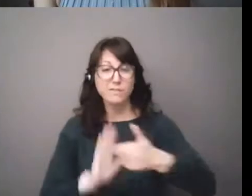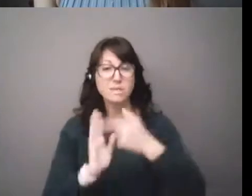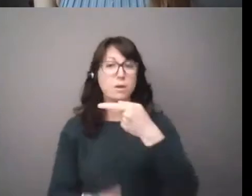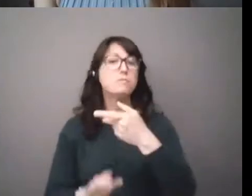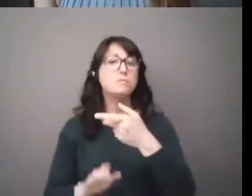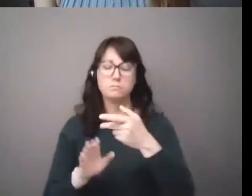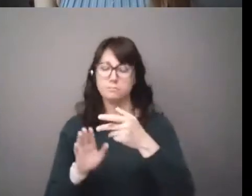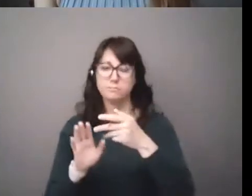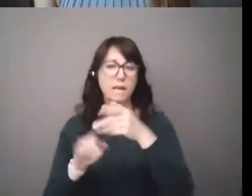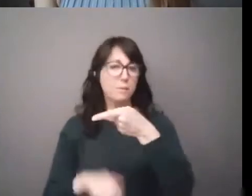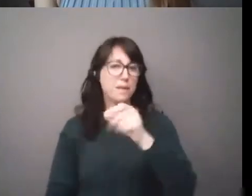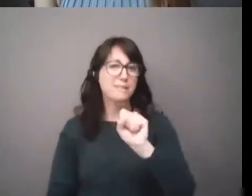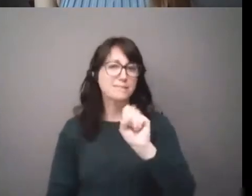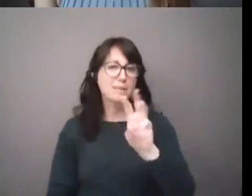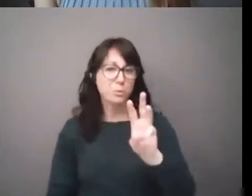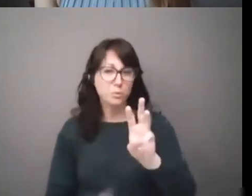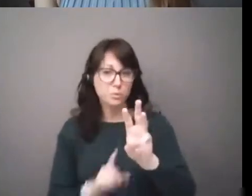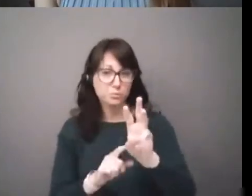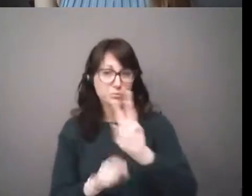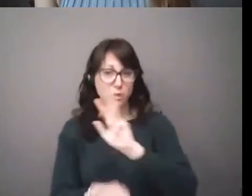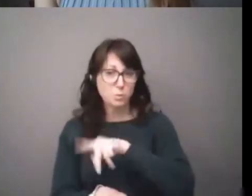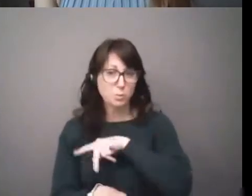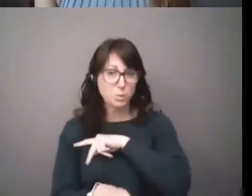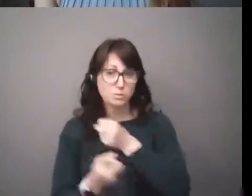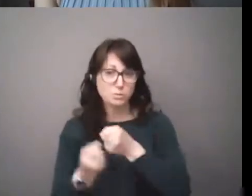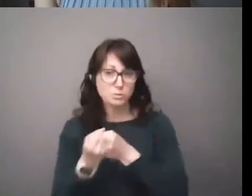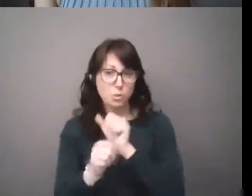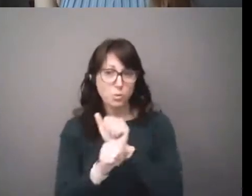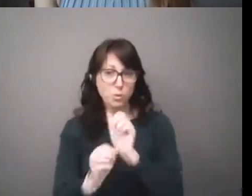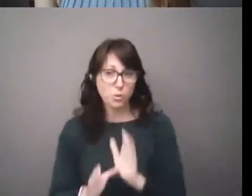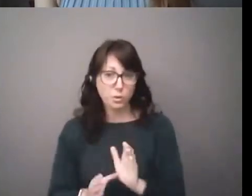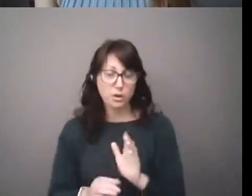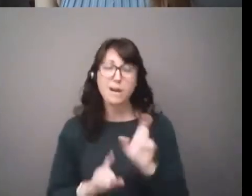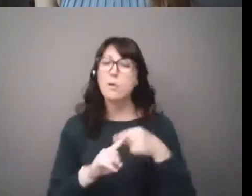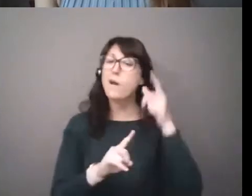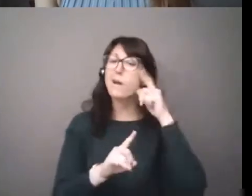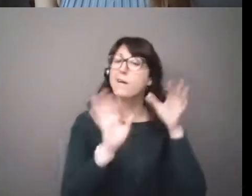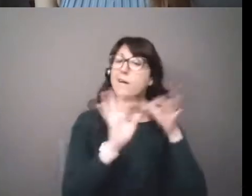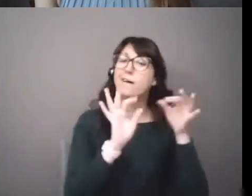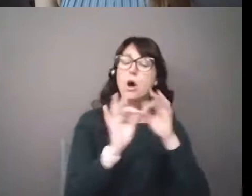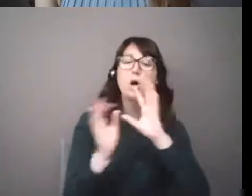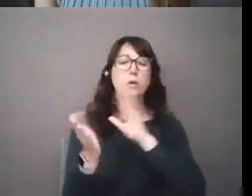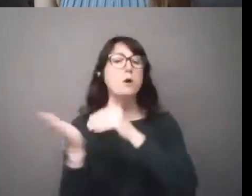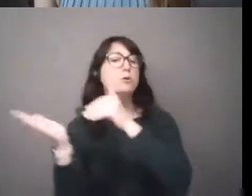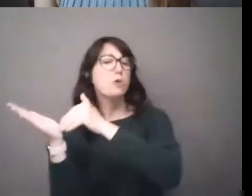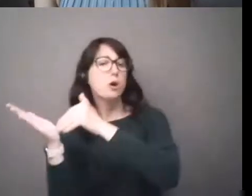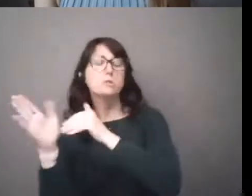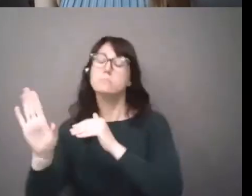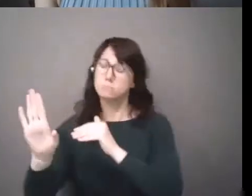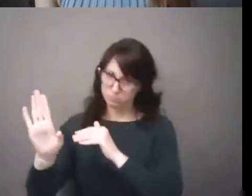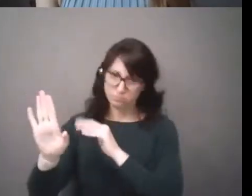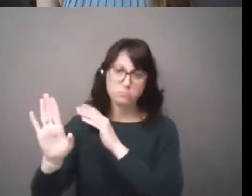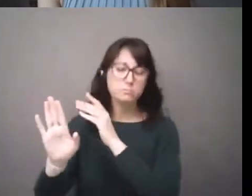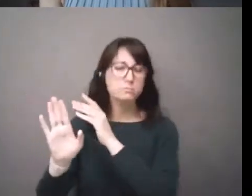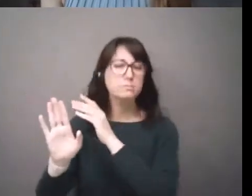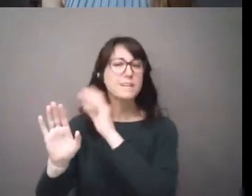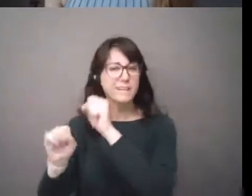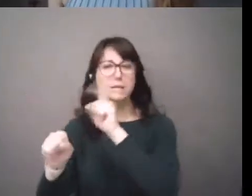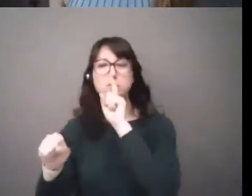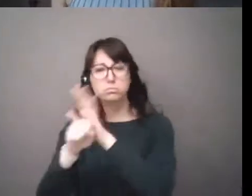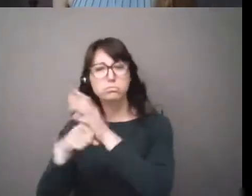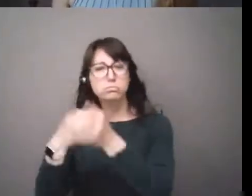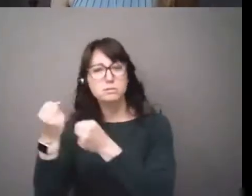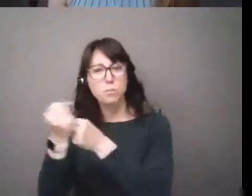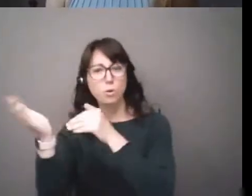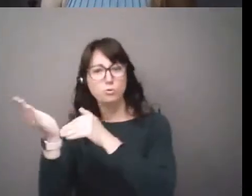PSWs. We're not talking, when you hear the press talk, it isn't about doctors, although, you know, it is, they talk about commitment,